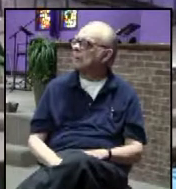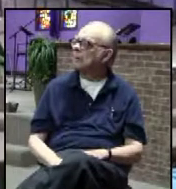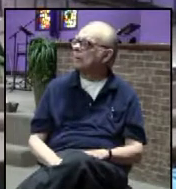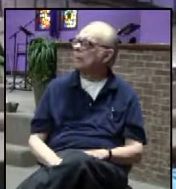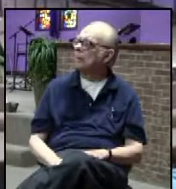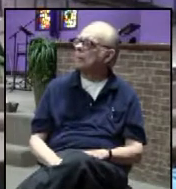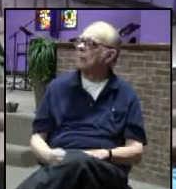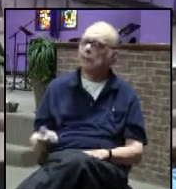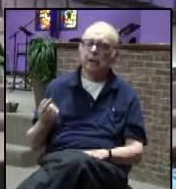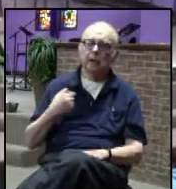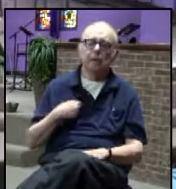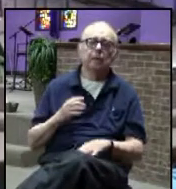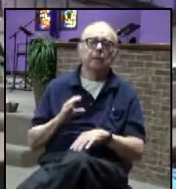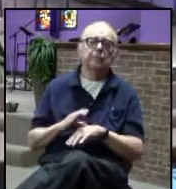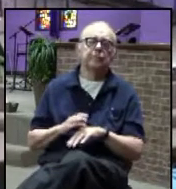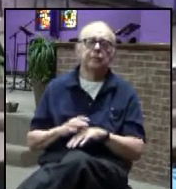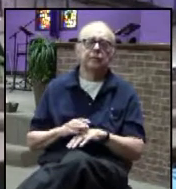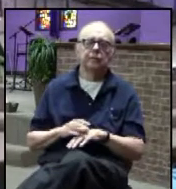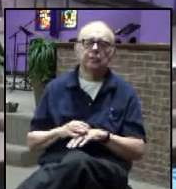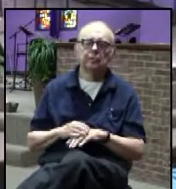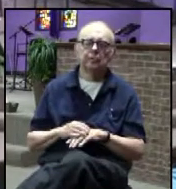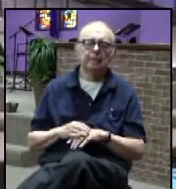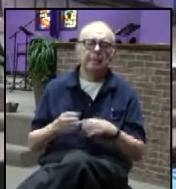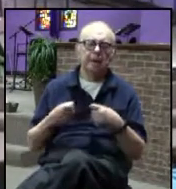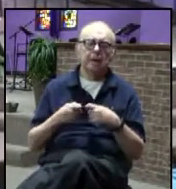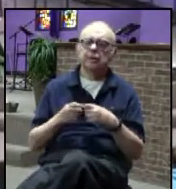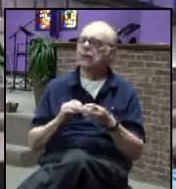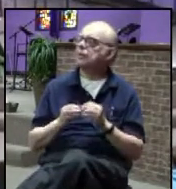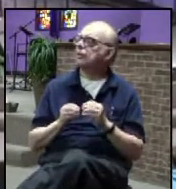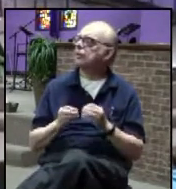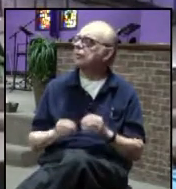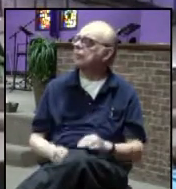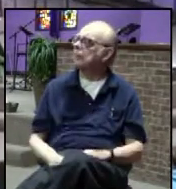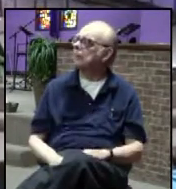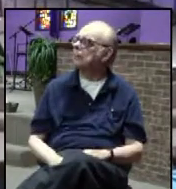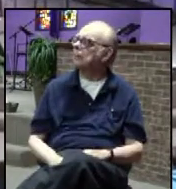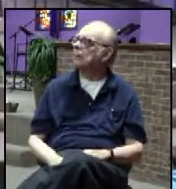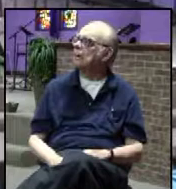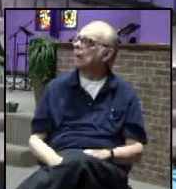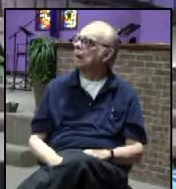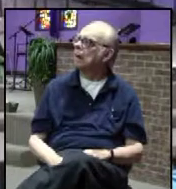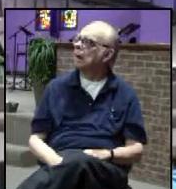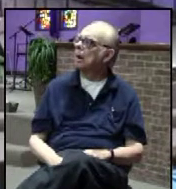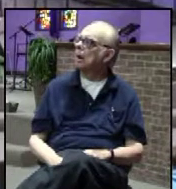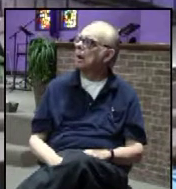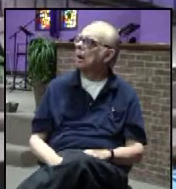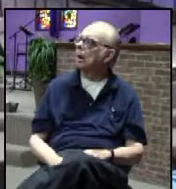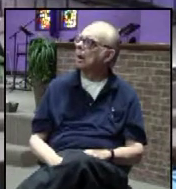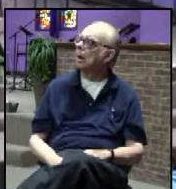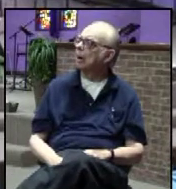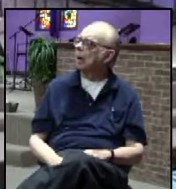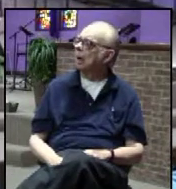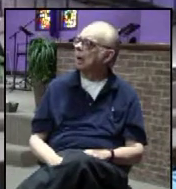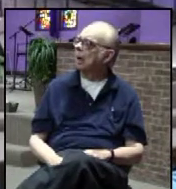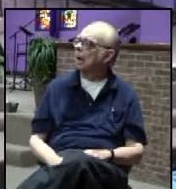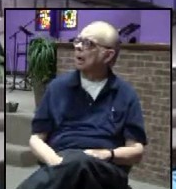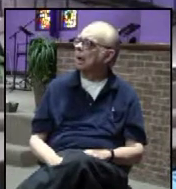and it will come to the church. You got it? Are you up there?